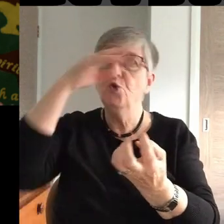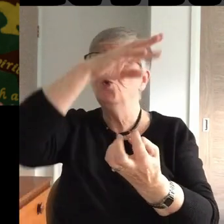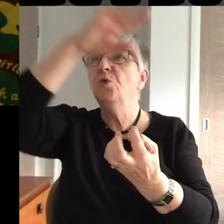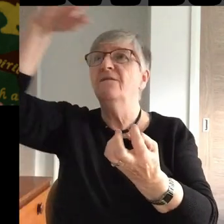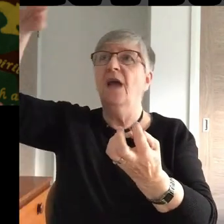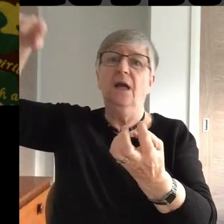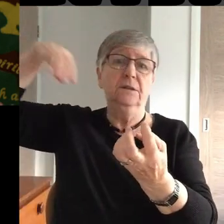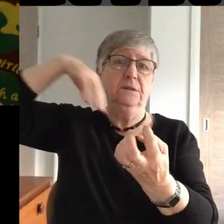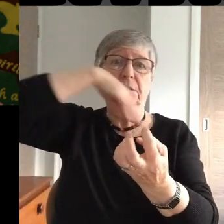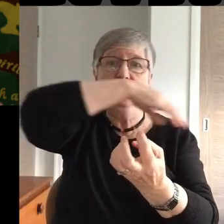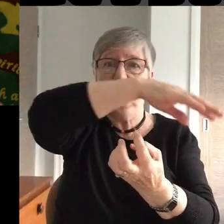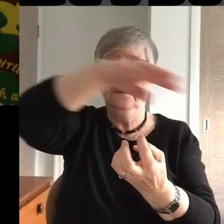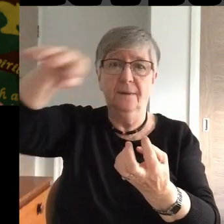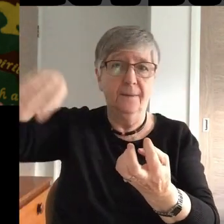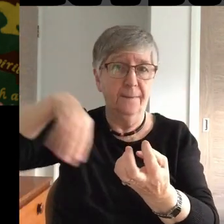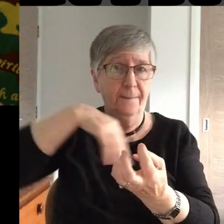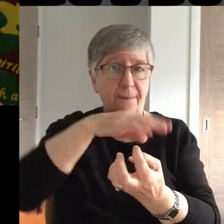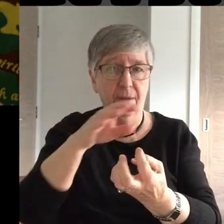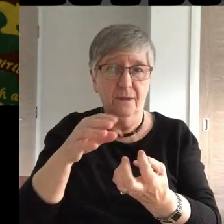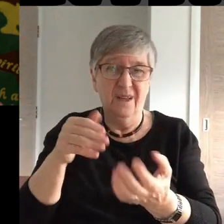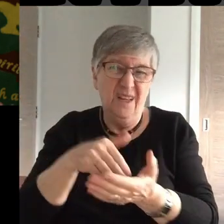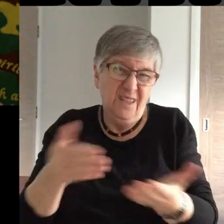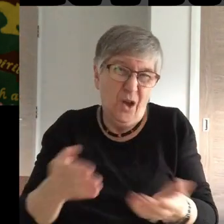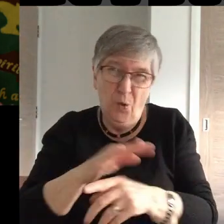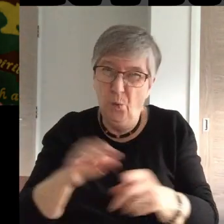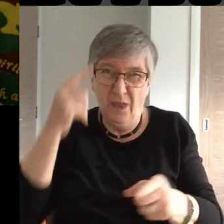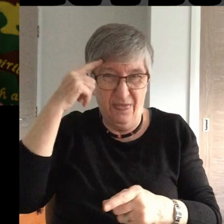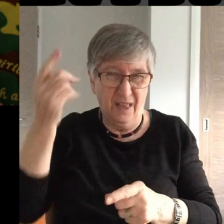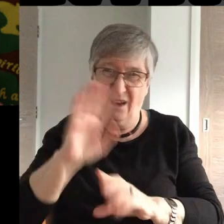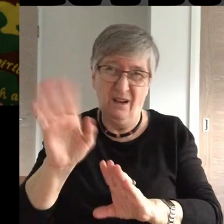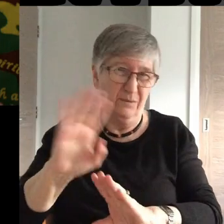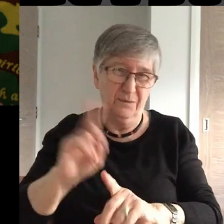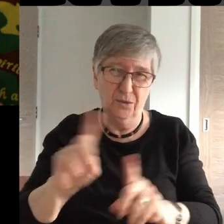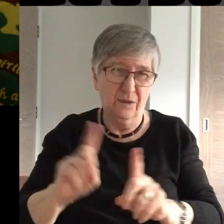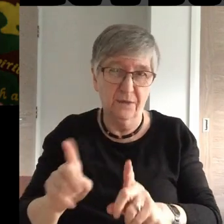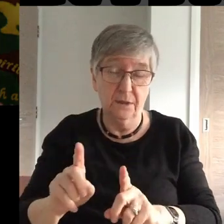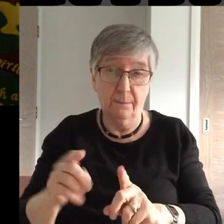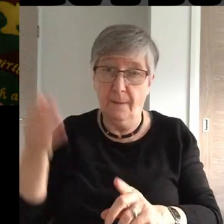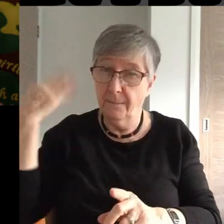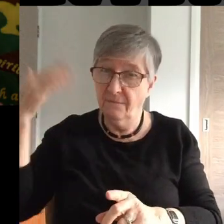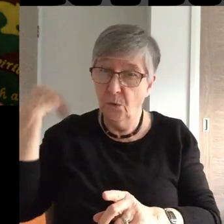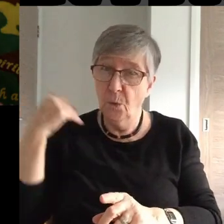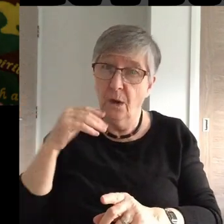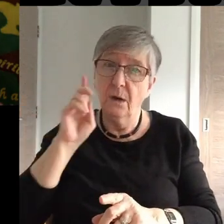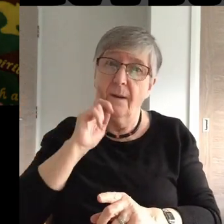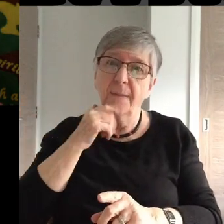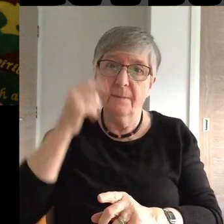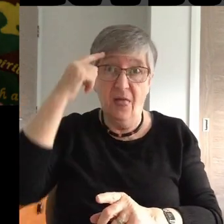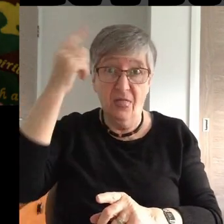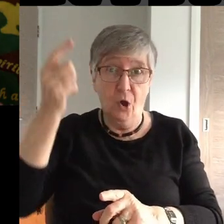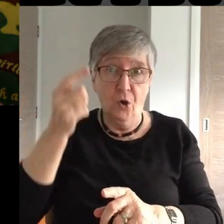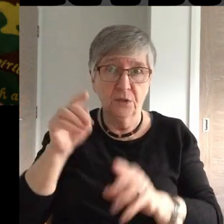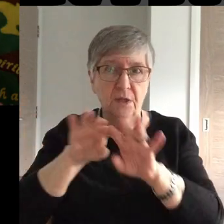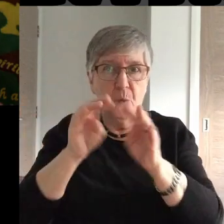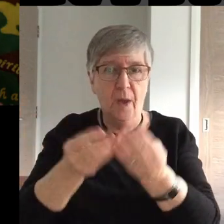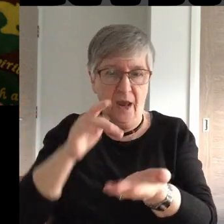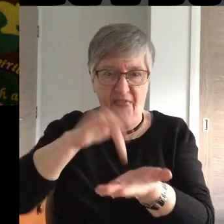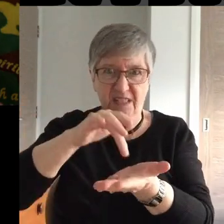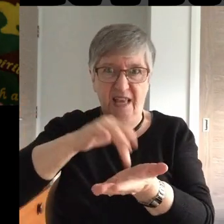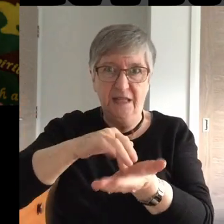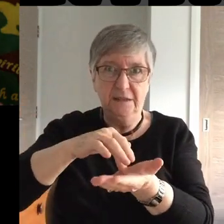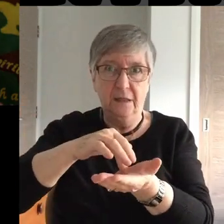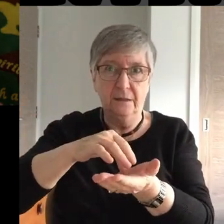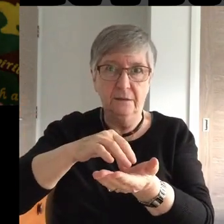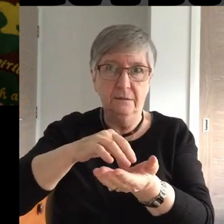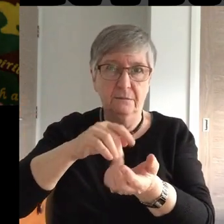It doesn't seem like such a big idea now, but then it got such a backlash. People called